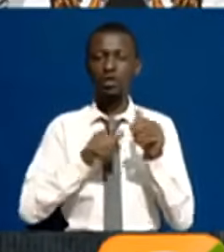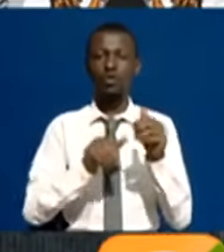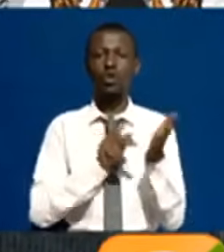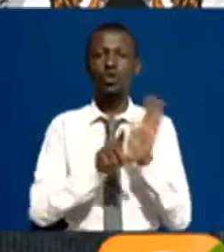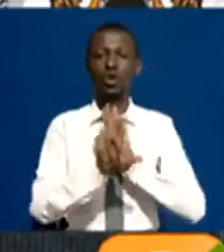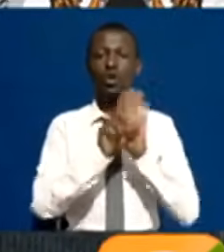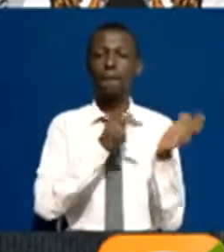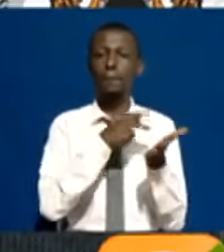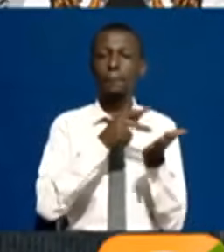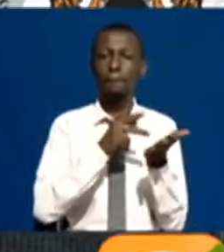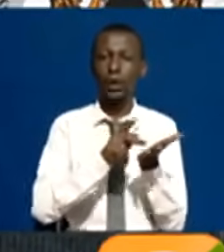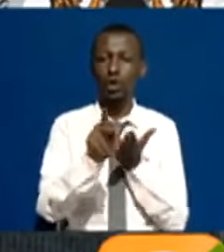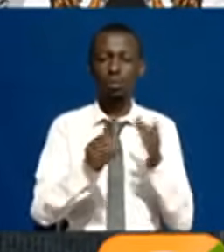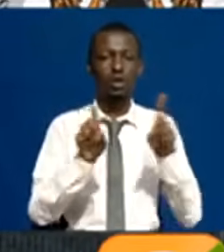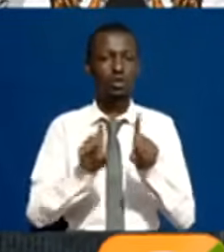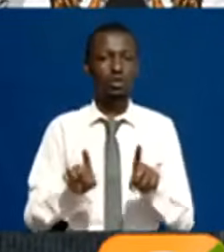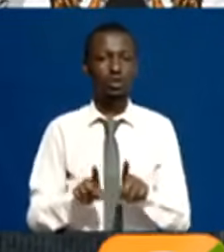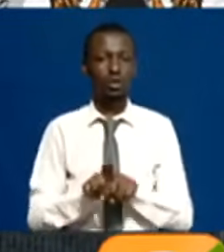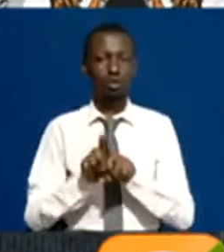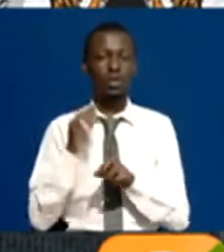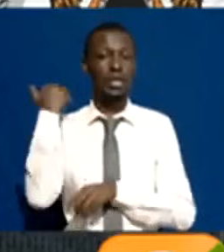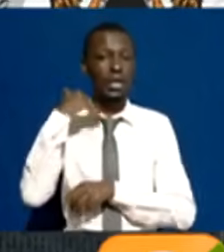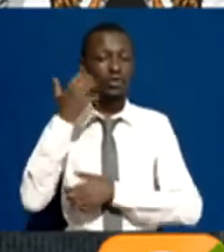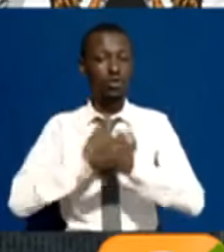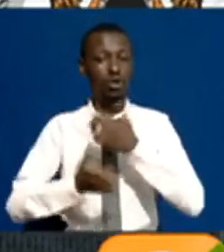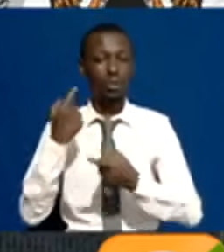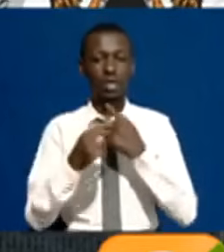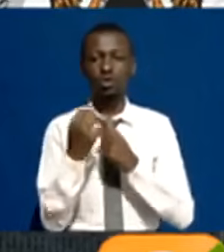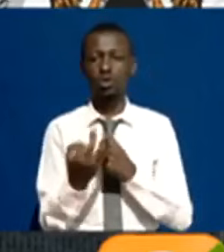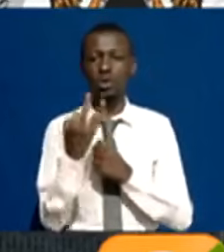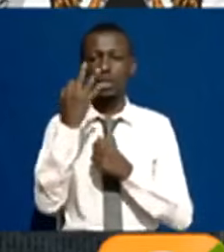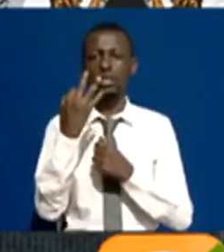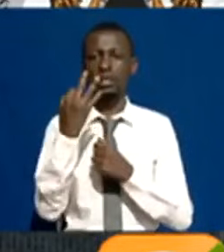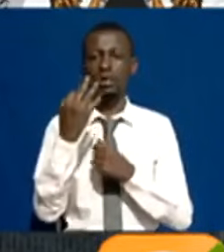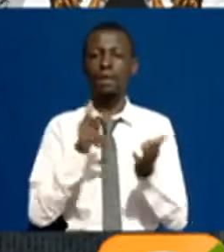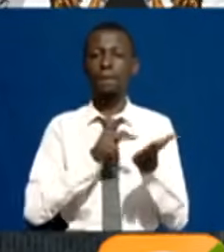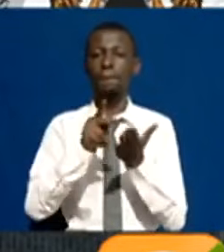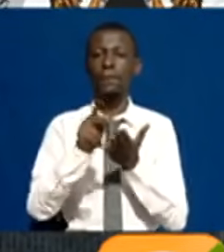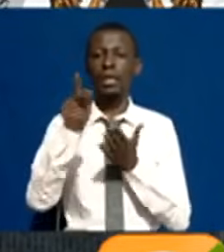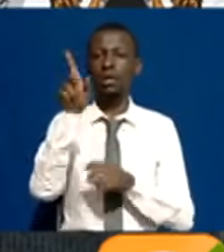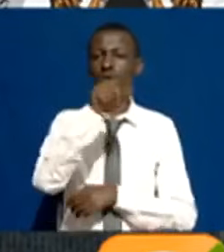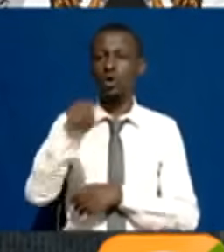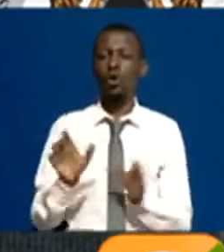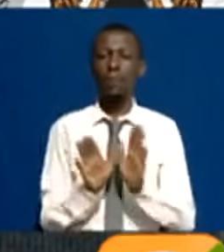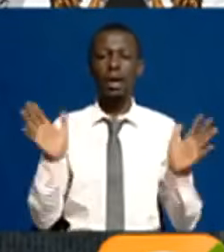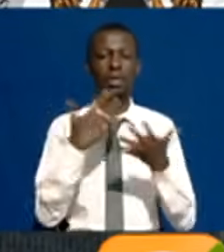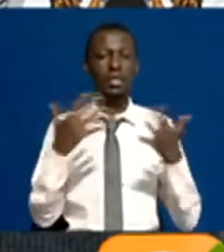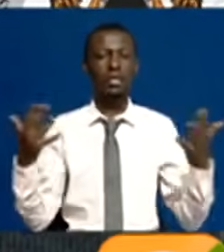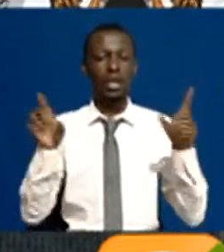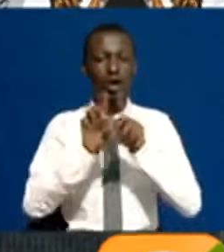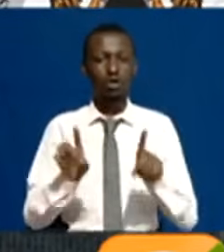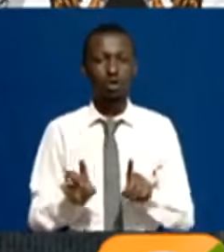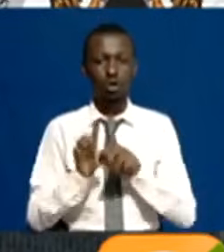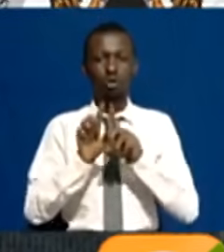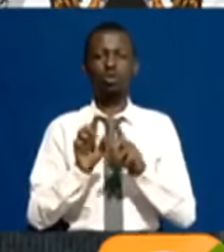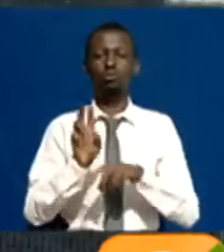the Anti-Corruption and Economic Crimes Act 2003, 4 counts of unlawful acquisition of public property, and 1 count of